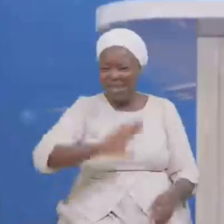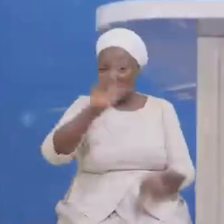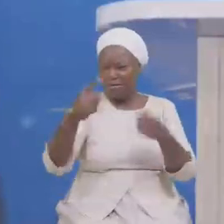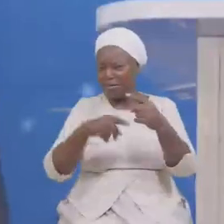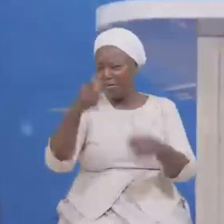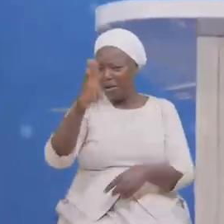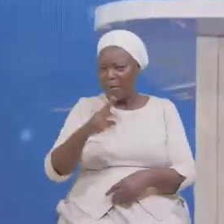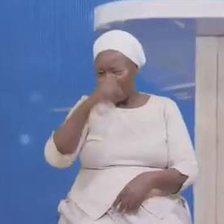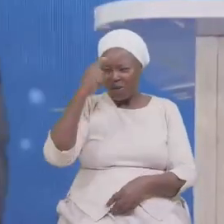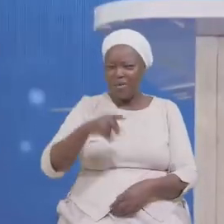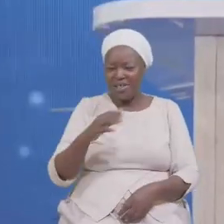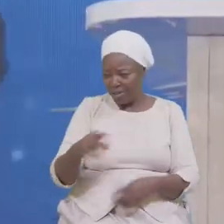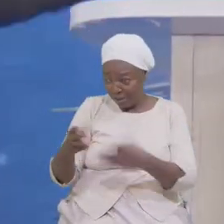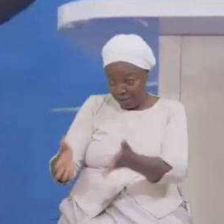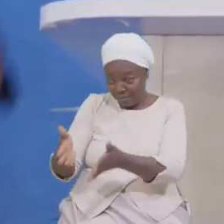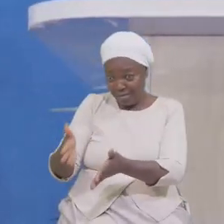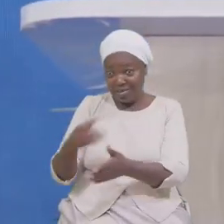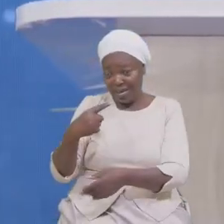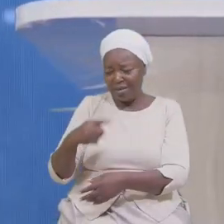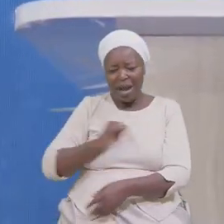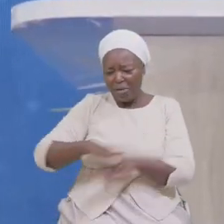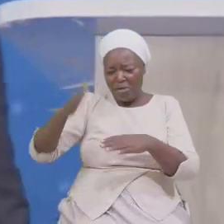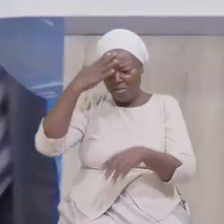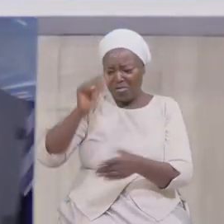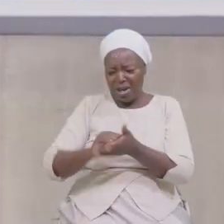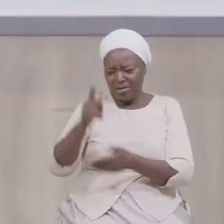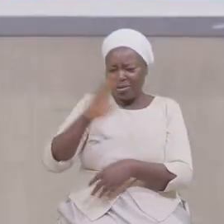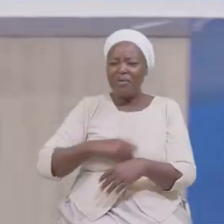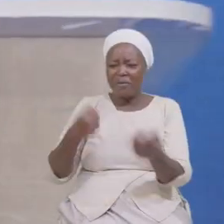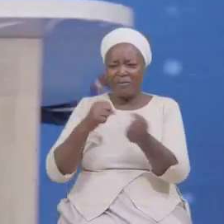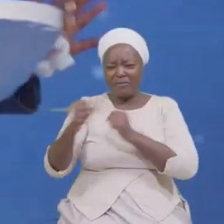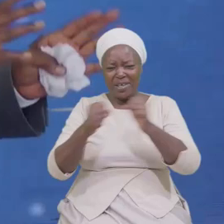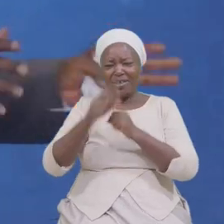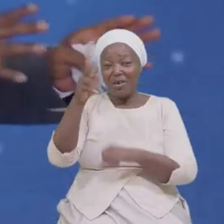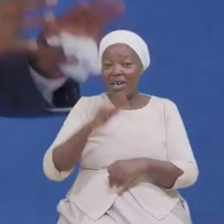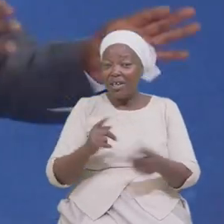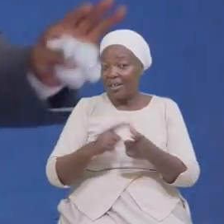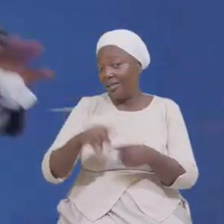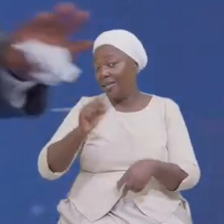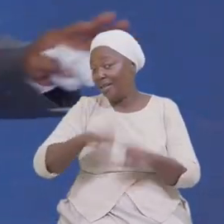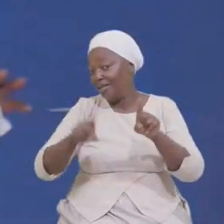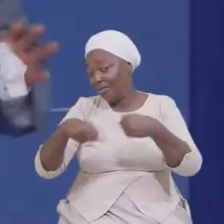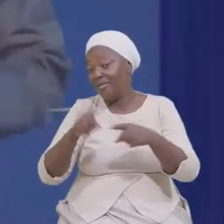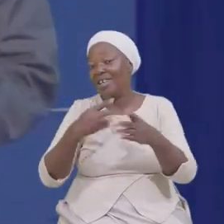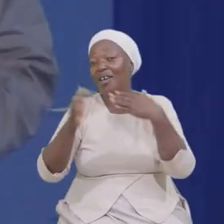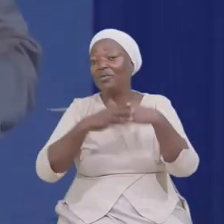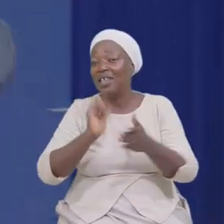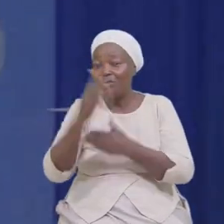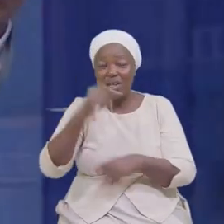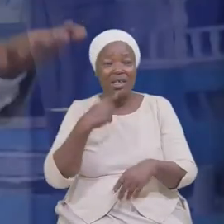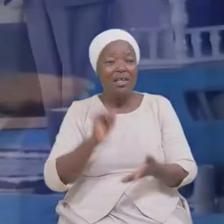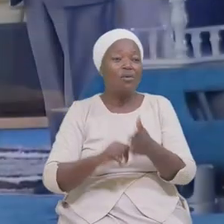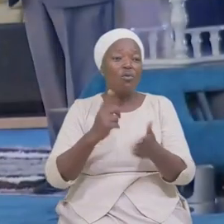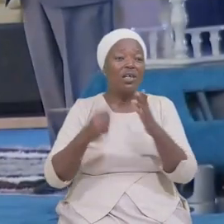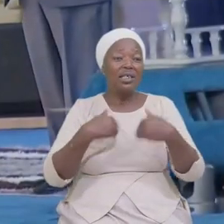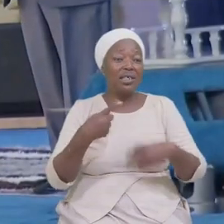know that God. He was fighting God. He went to the other side. That's what God was saying. He said the former things, what he had said before, they